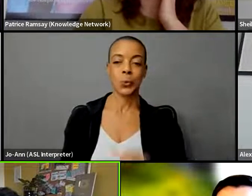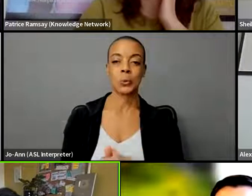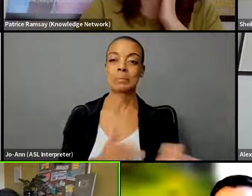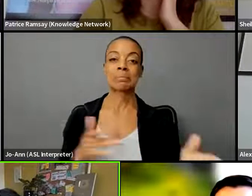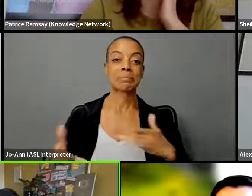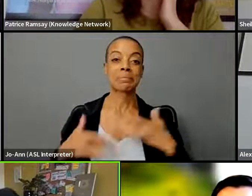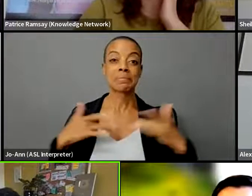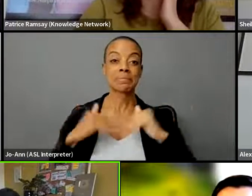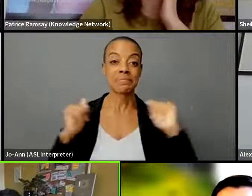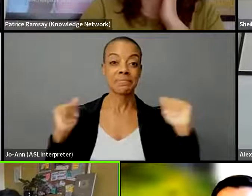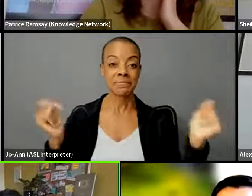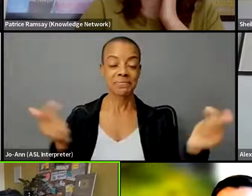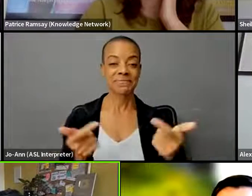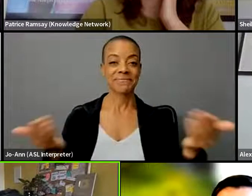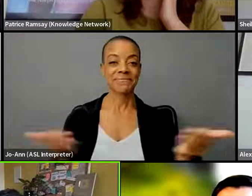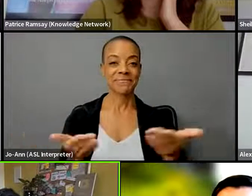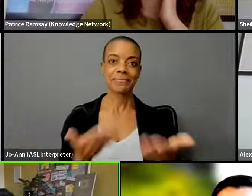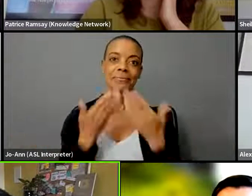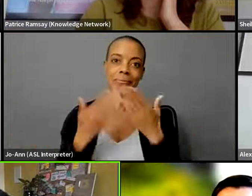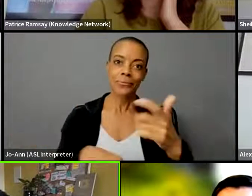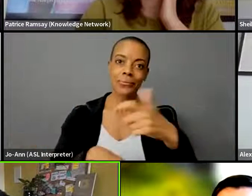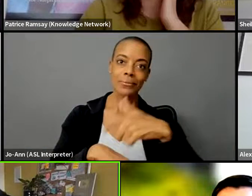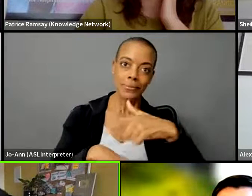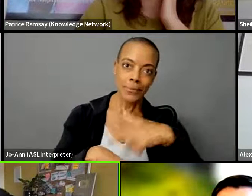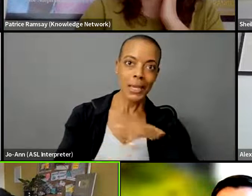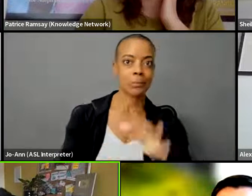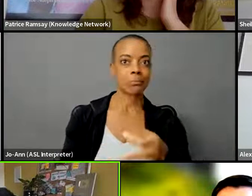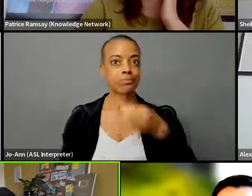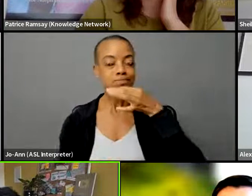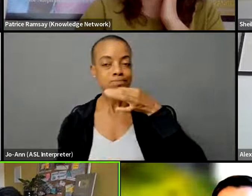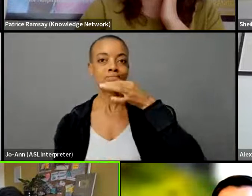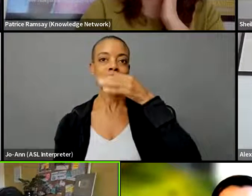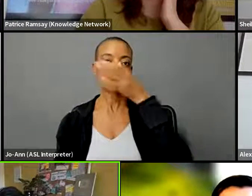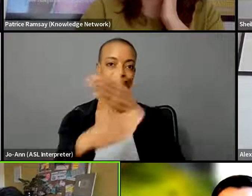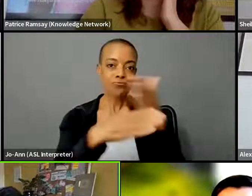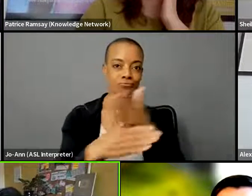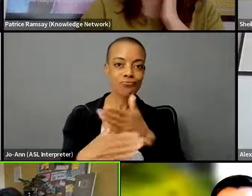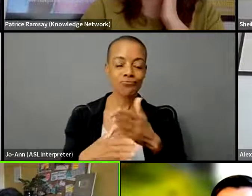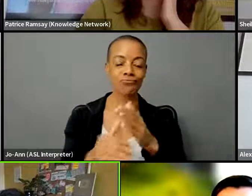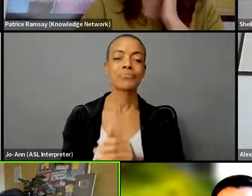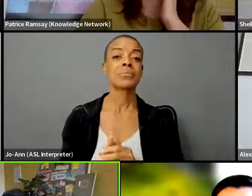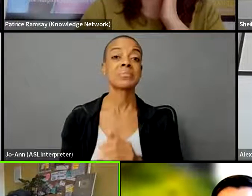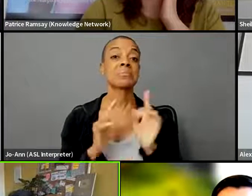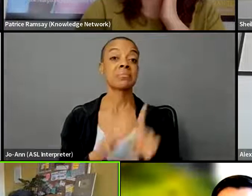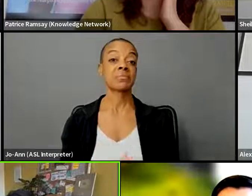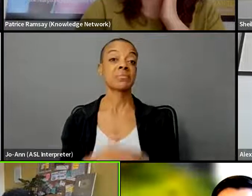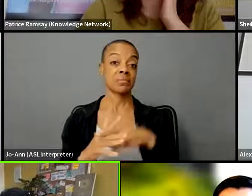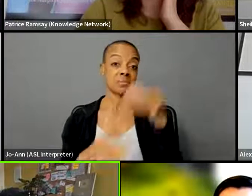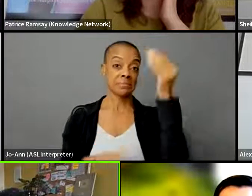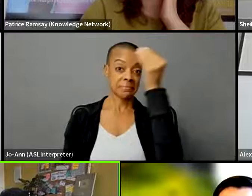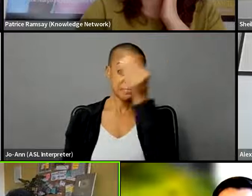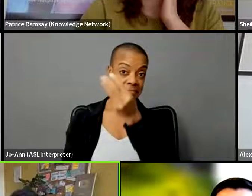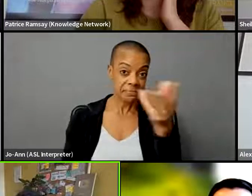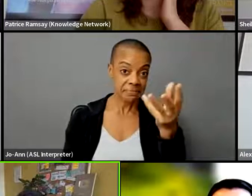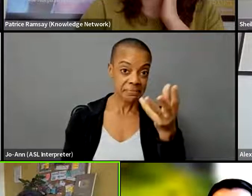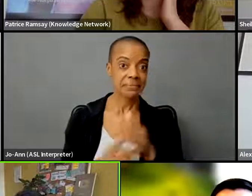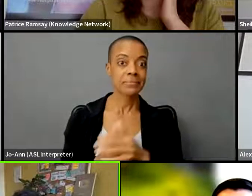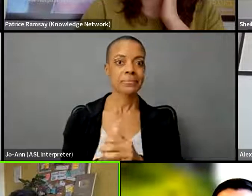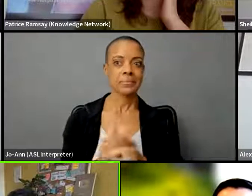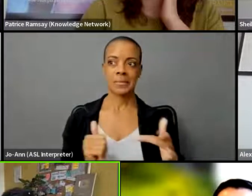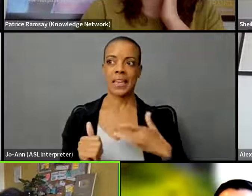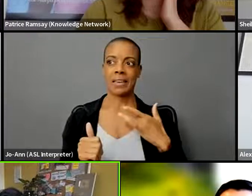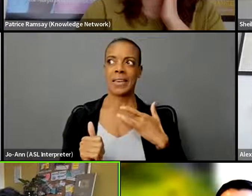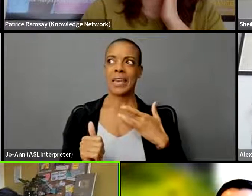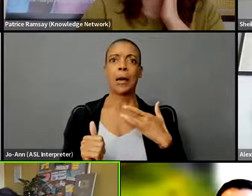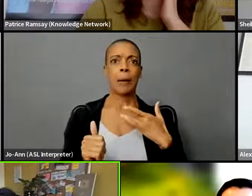today. Thanks so much for your time and expertise. And I kind of wanted to start by saying that, in many ways, I feel like I can relate